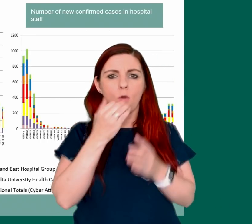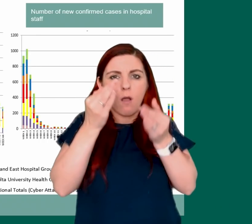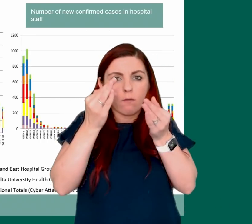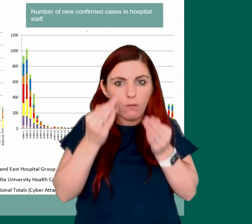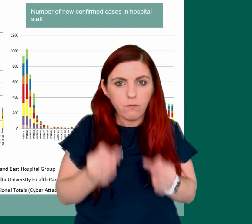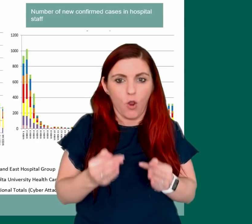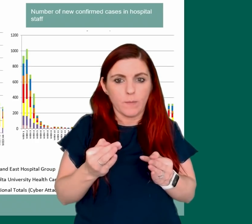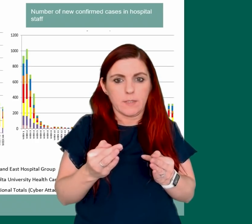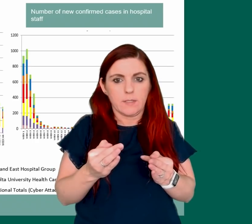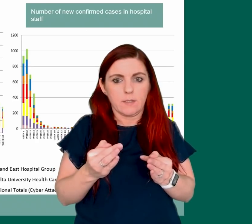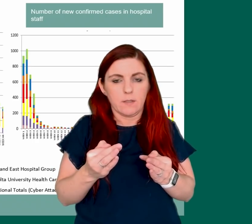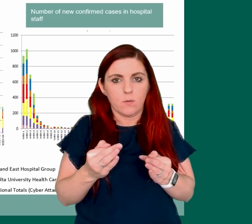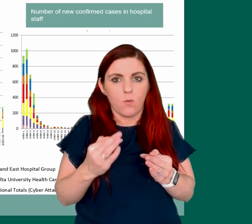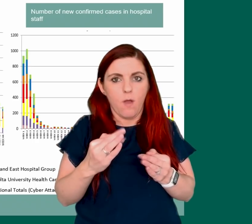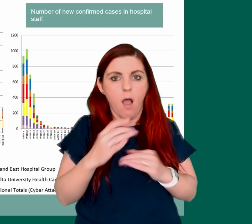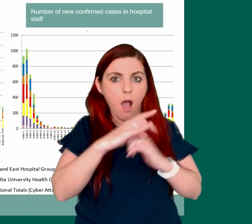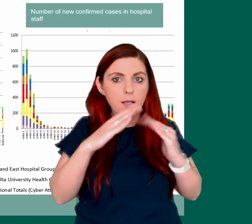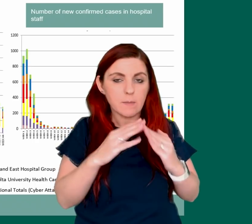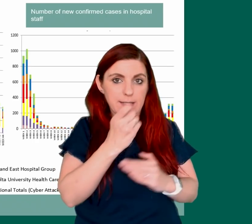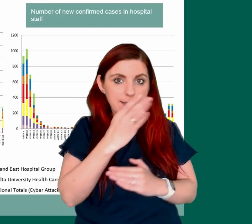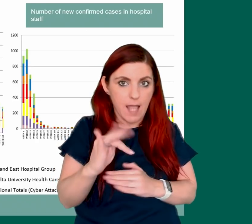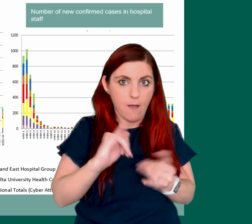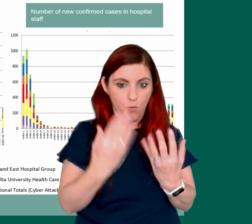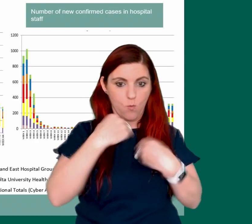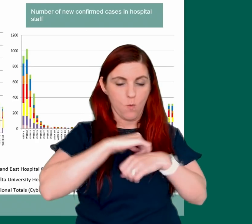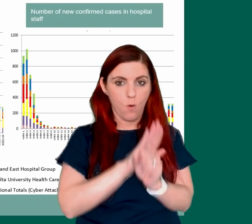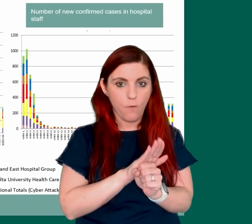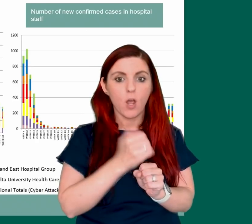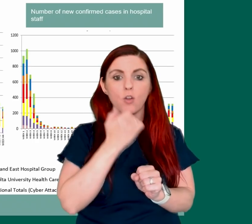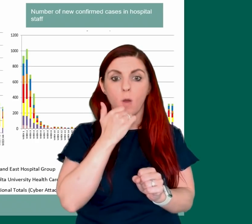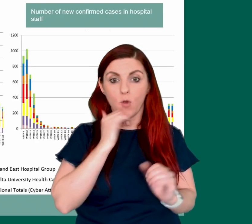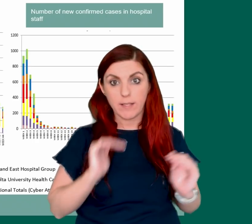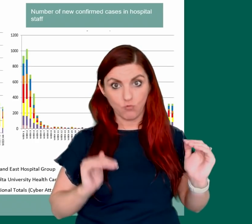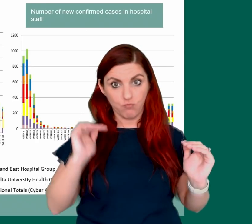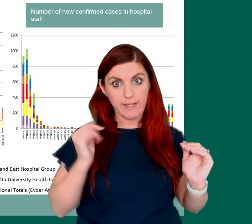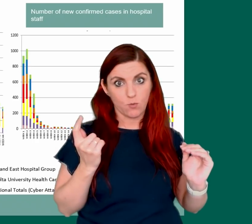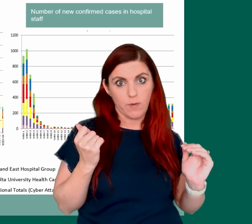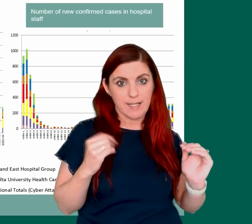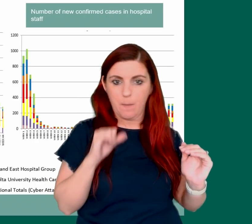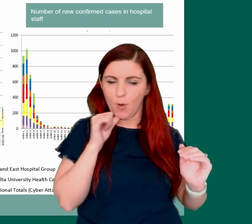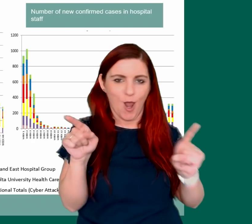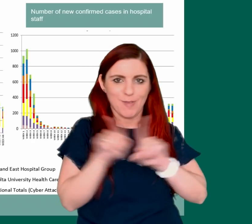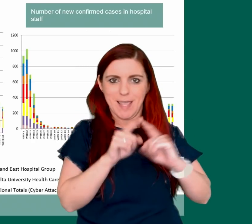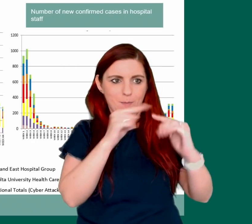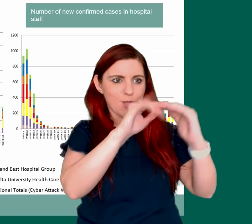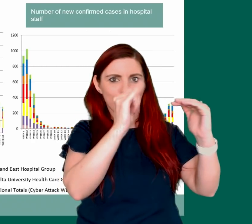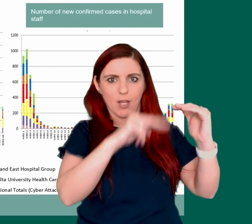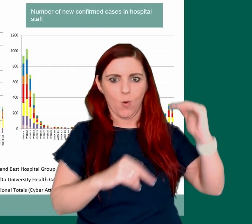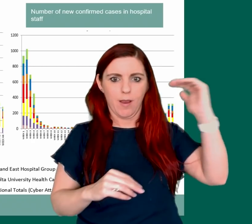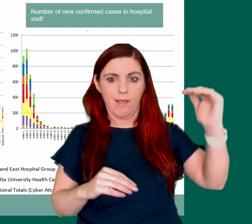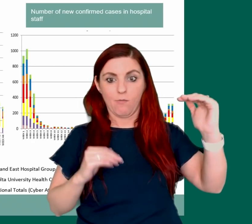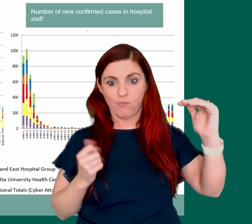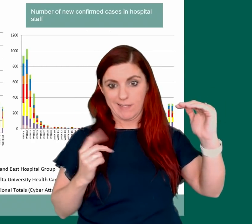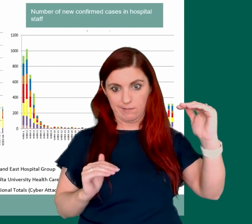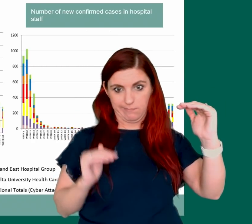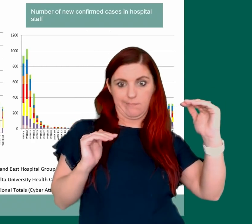in acute hospital staff. It has risen in recent weeks, but not nearly to the level it was in January, when again, despite all those PPE and